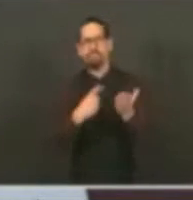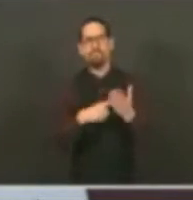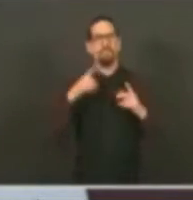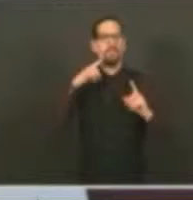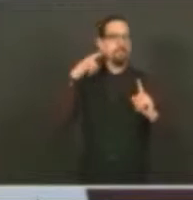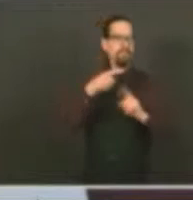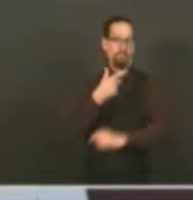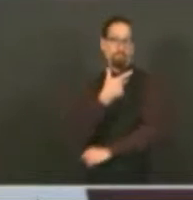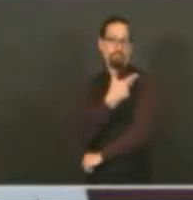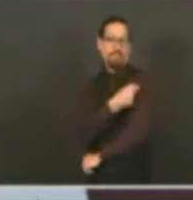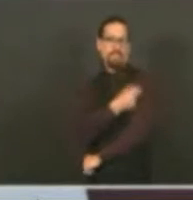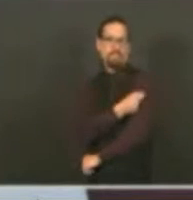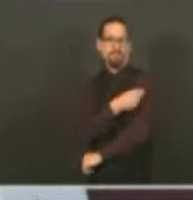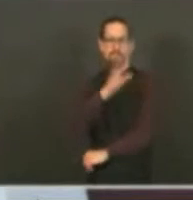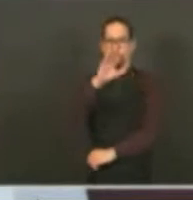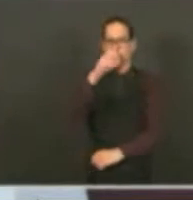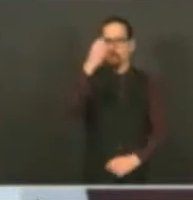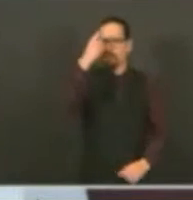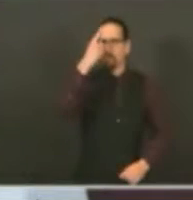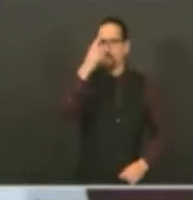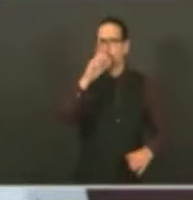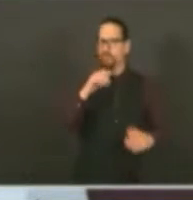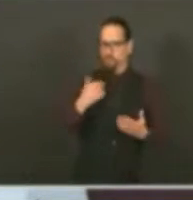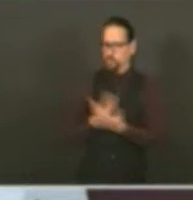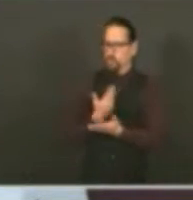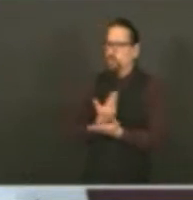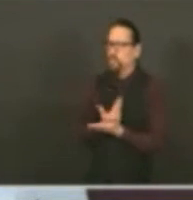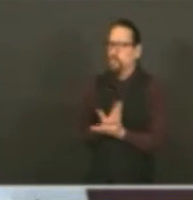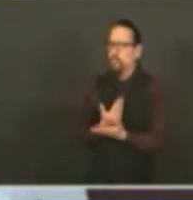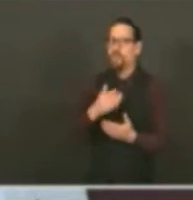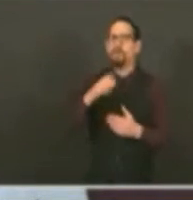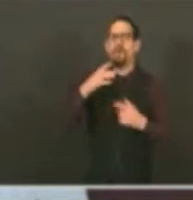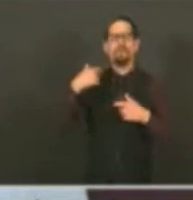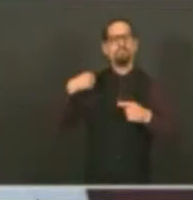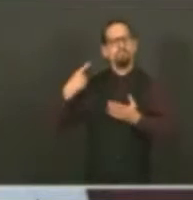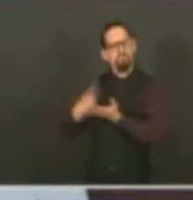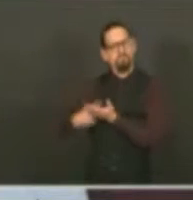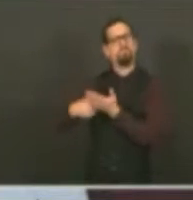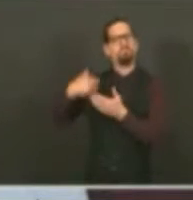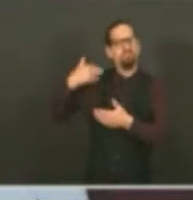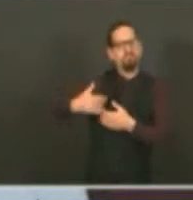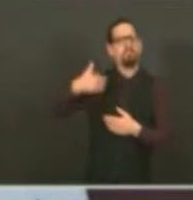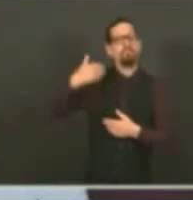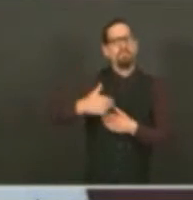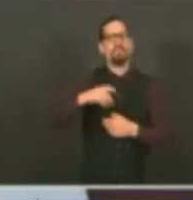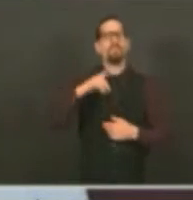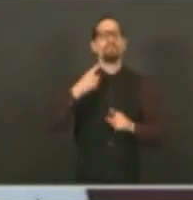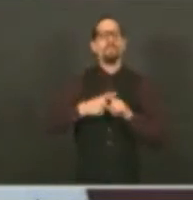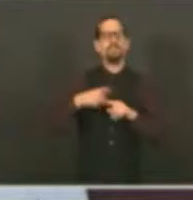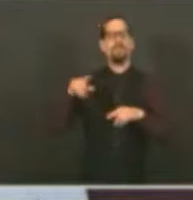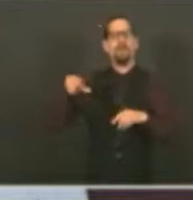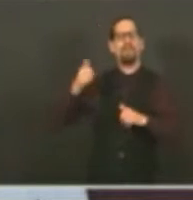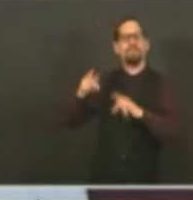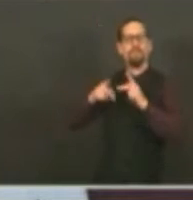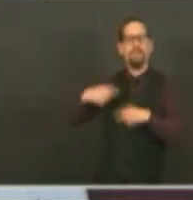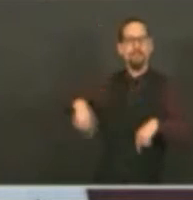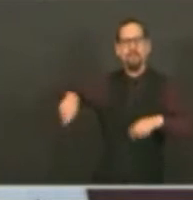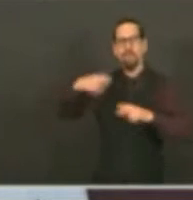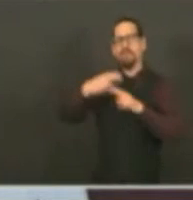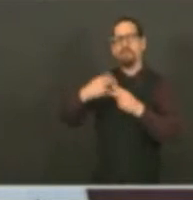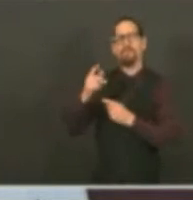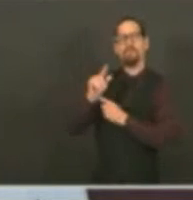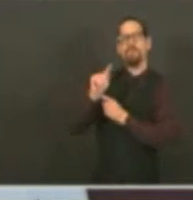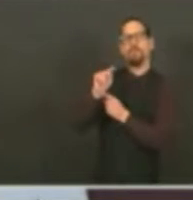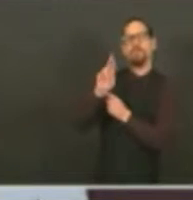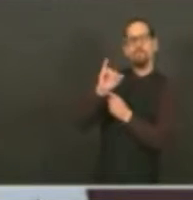months, led by Alicia Mahalikis and Tricia Washburn, the co-leads at our Rhode Island Department of Health vaccine team. So we've been